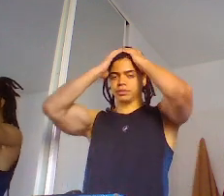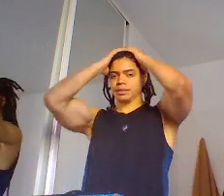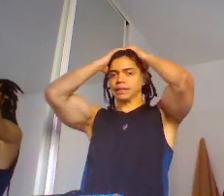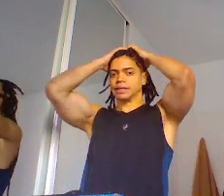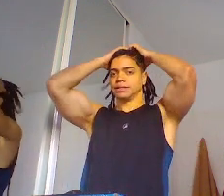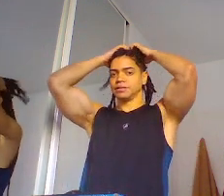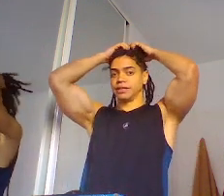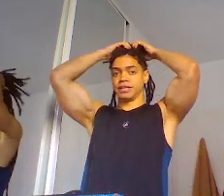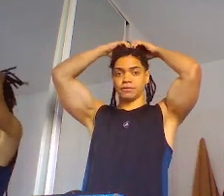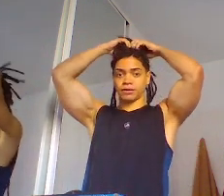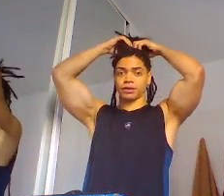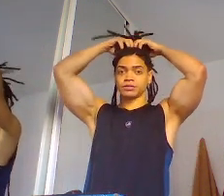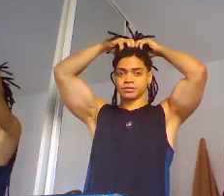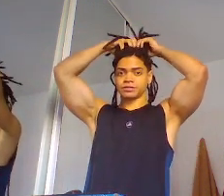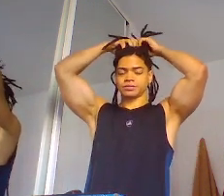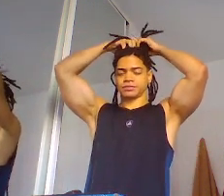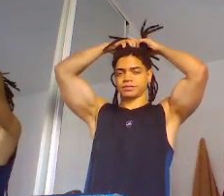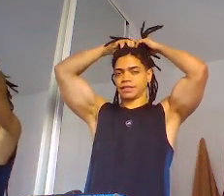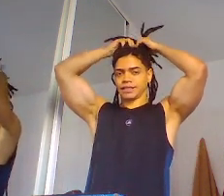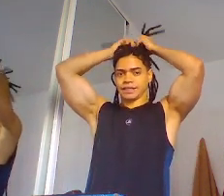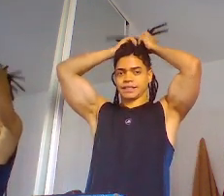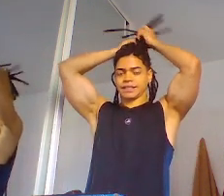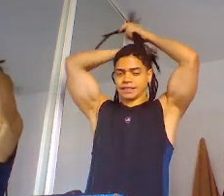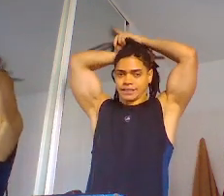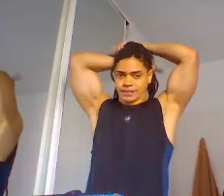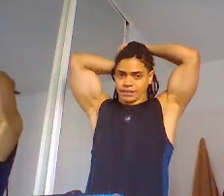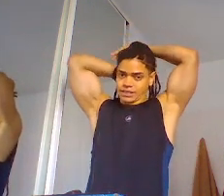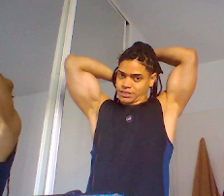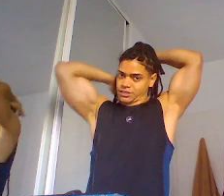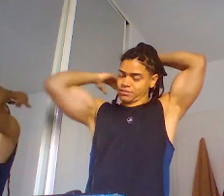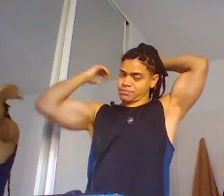or gift cards,